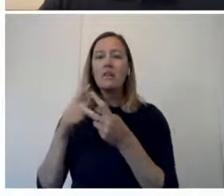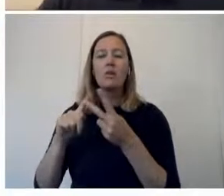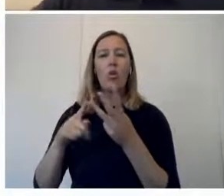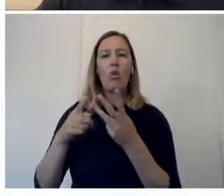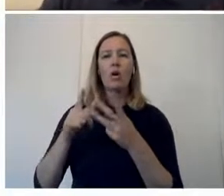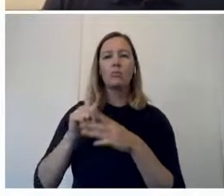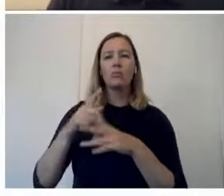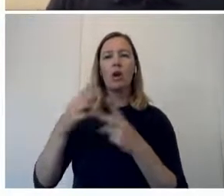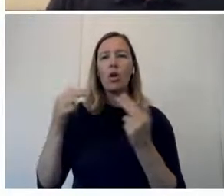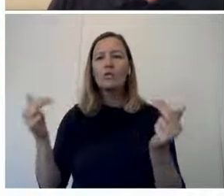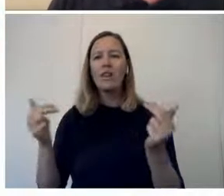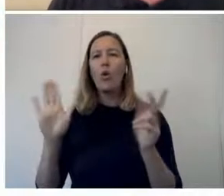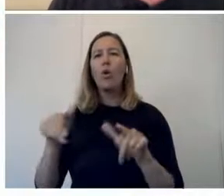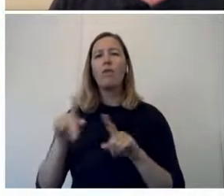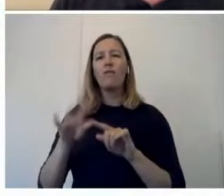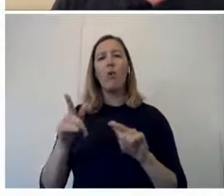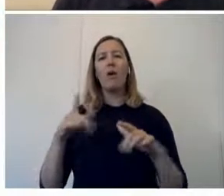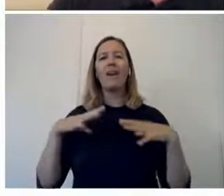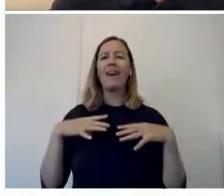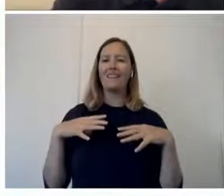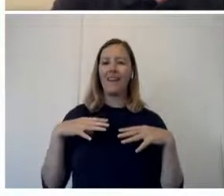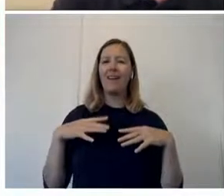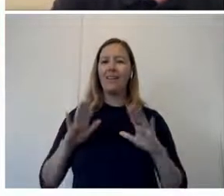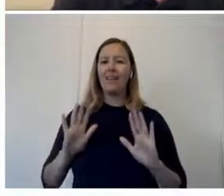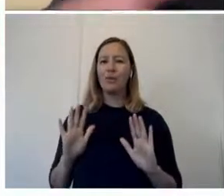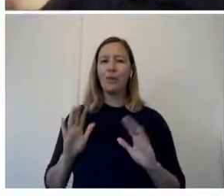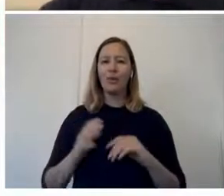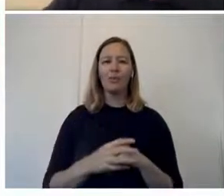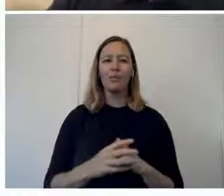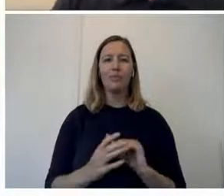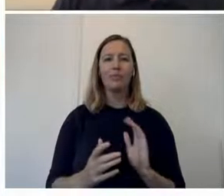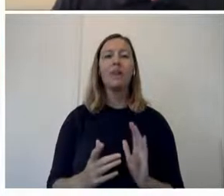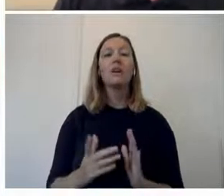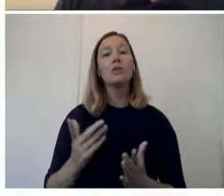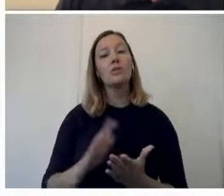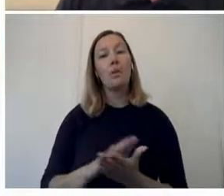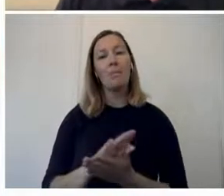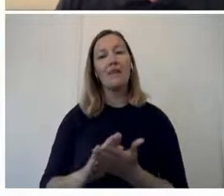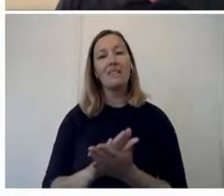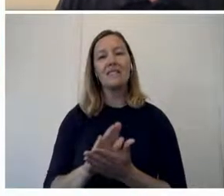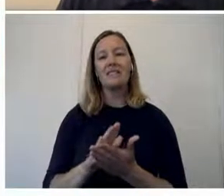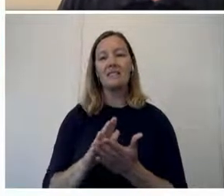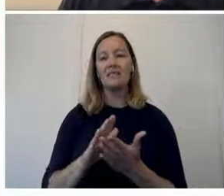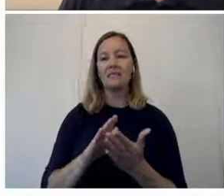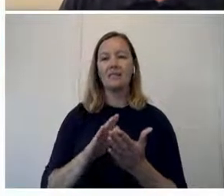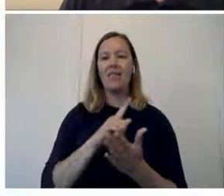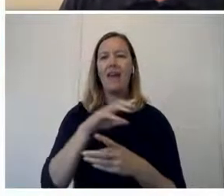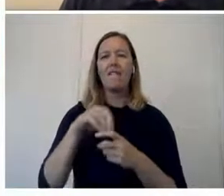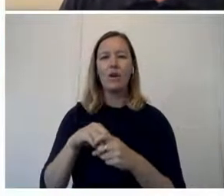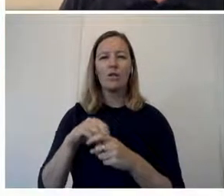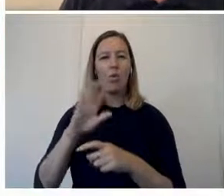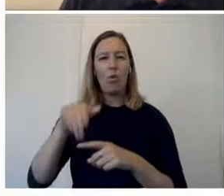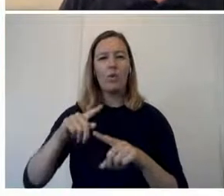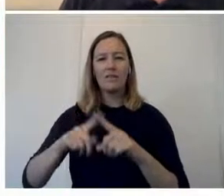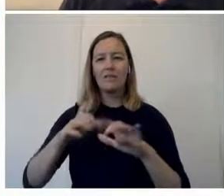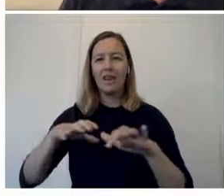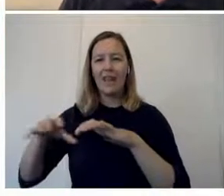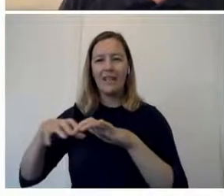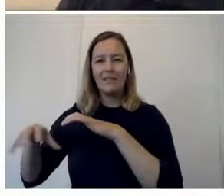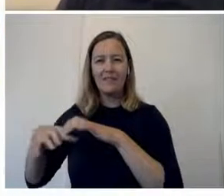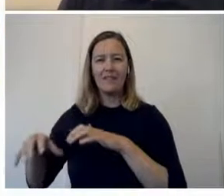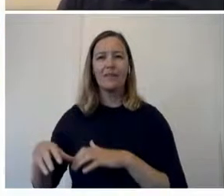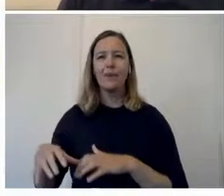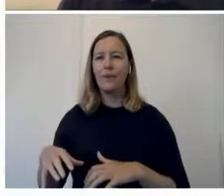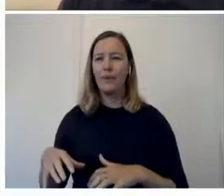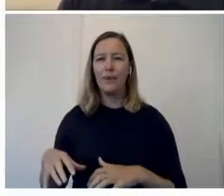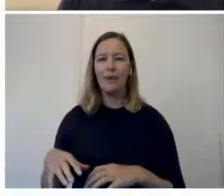all just leisure. And so we're literally competing against everything. And what they really want out of a leisure attitude is